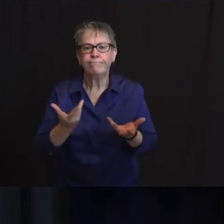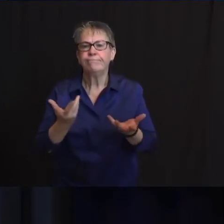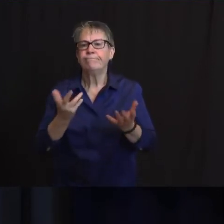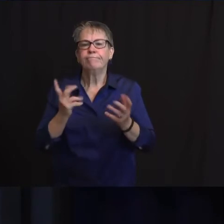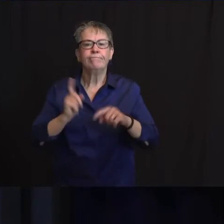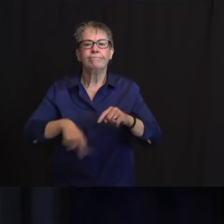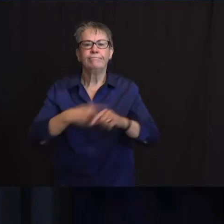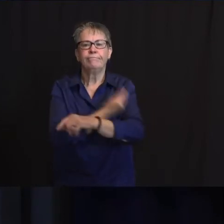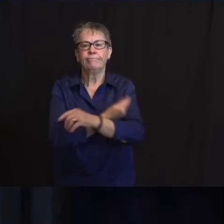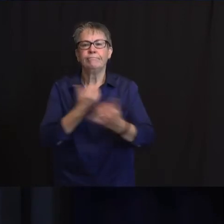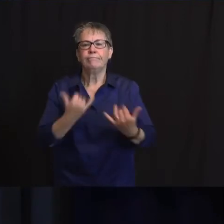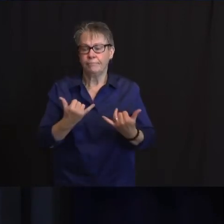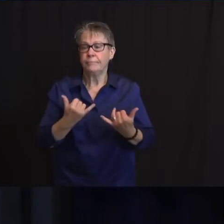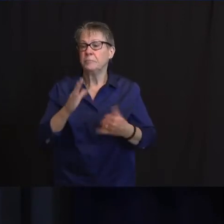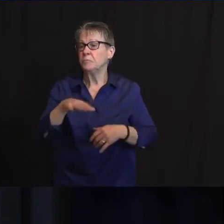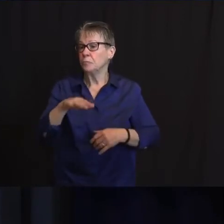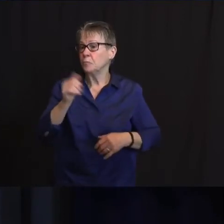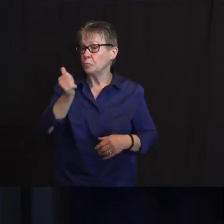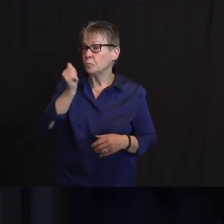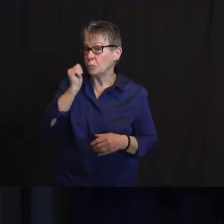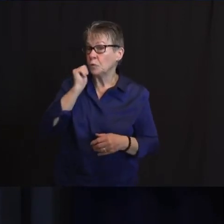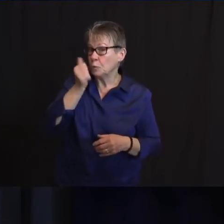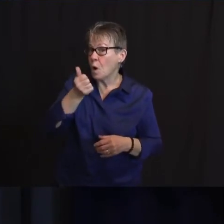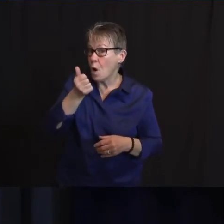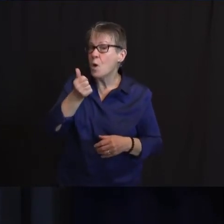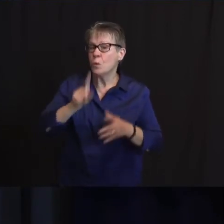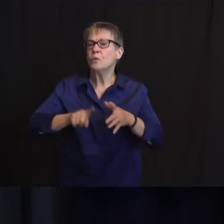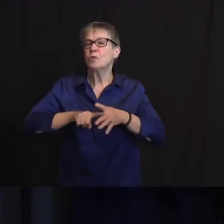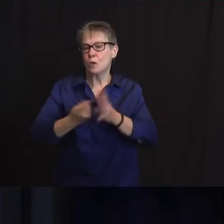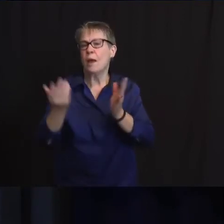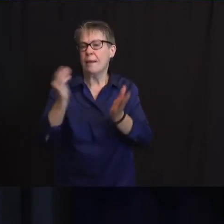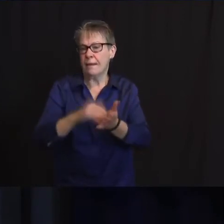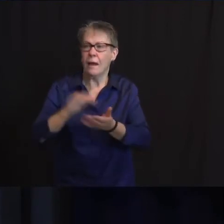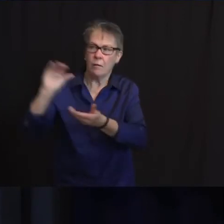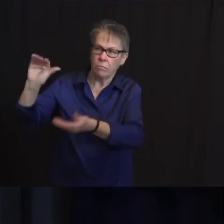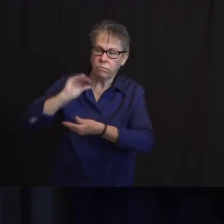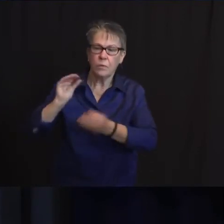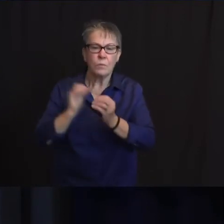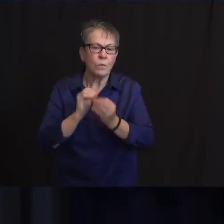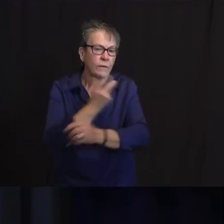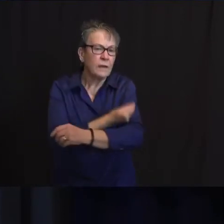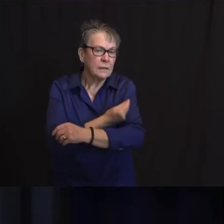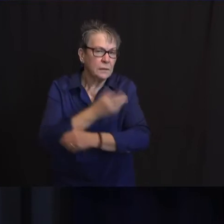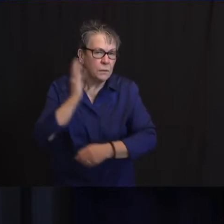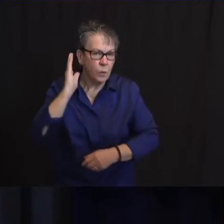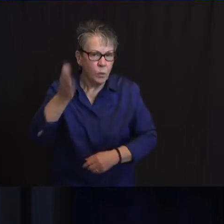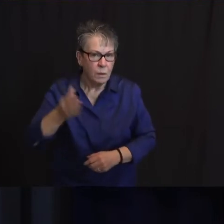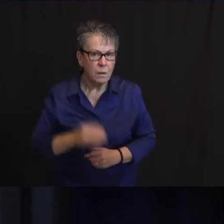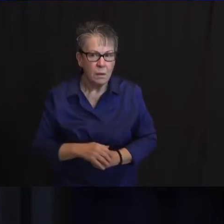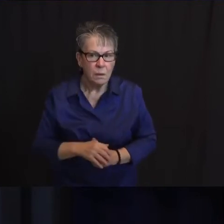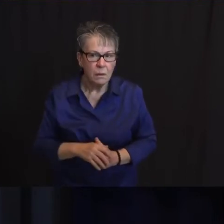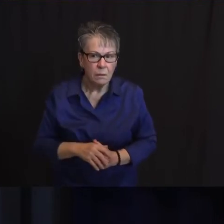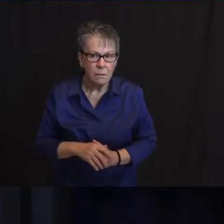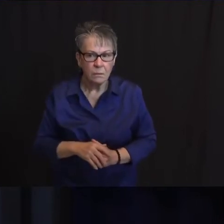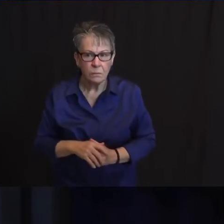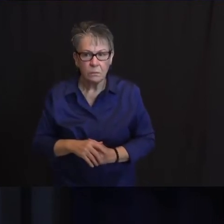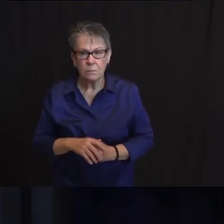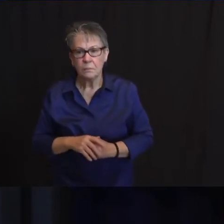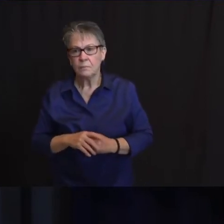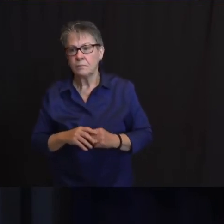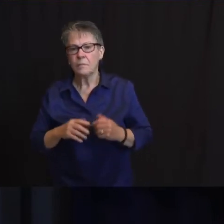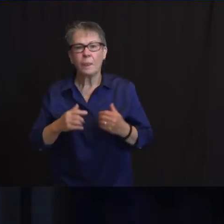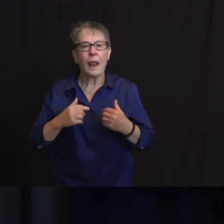January 26th. The department uses an allocation framework to determine vaccination sites'